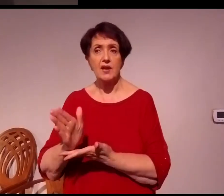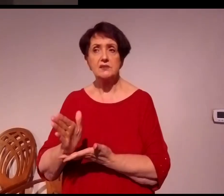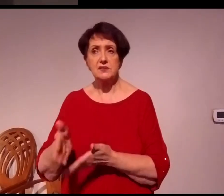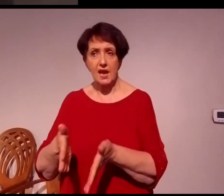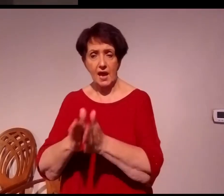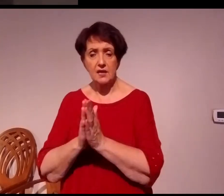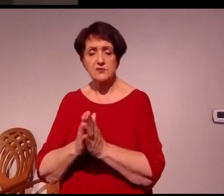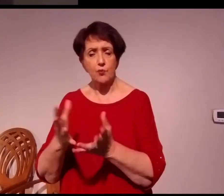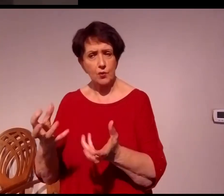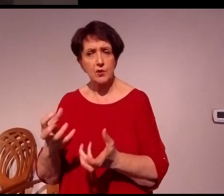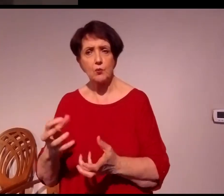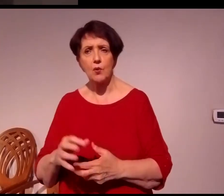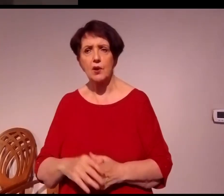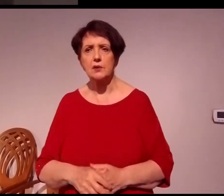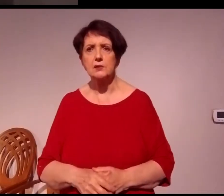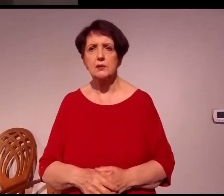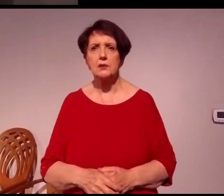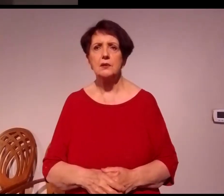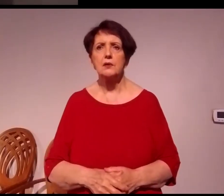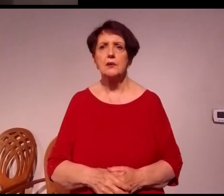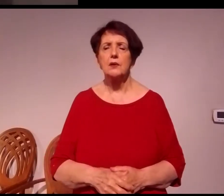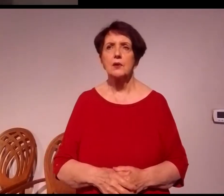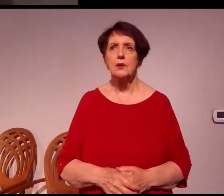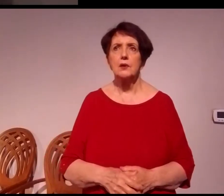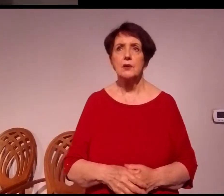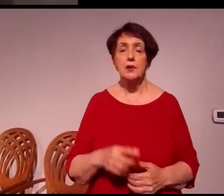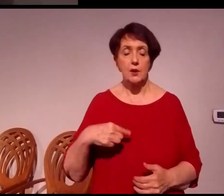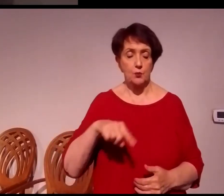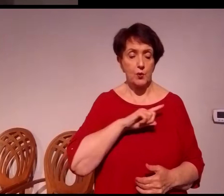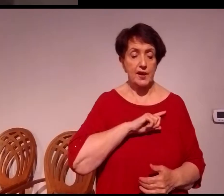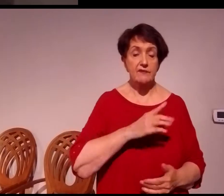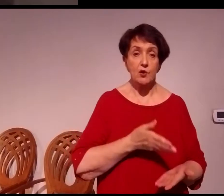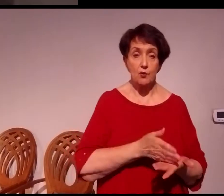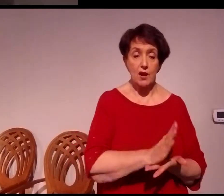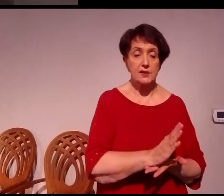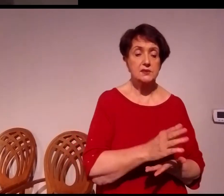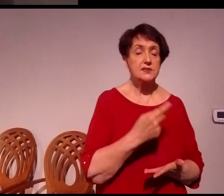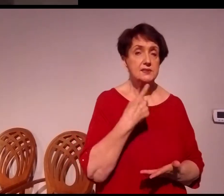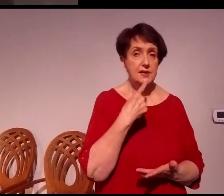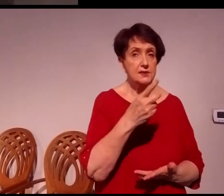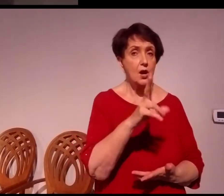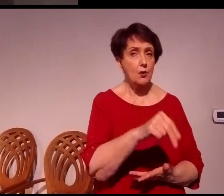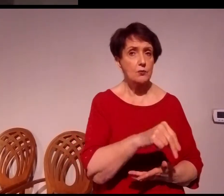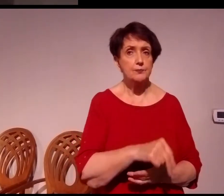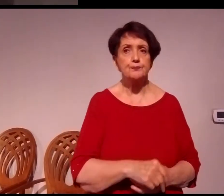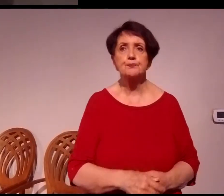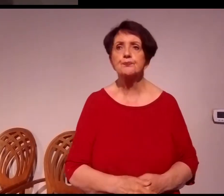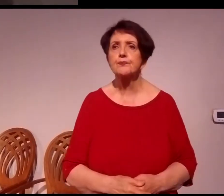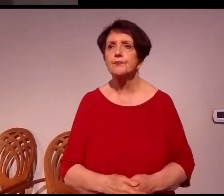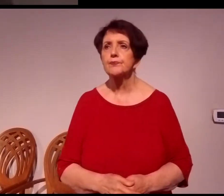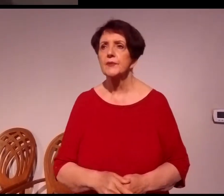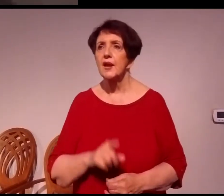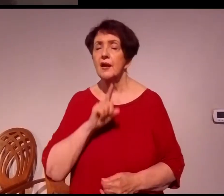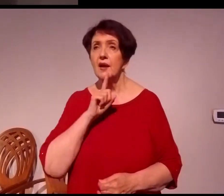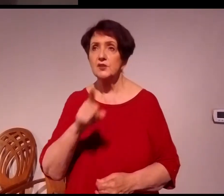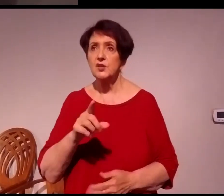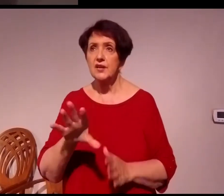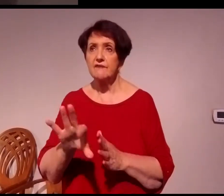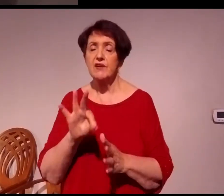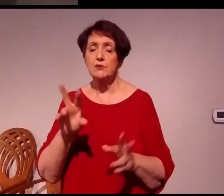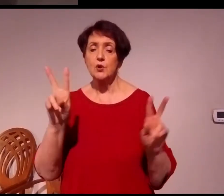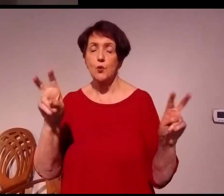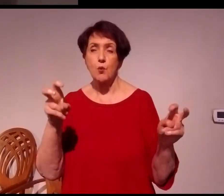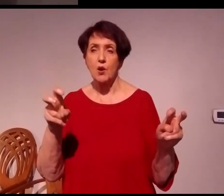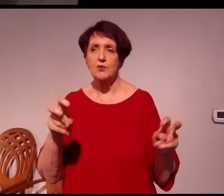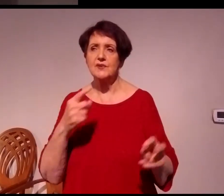have a right to need what they need, and we have a right to say no to it. Actually, I found one quote that said, the hardest thing